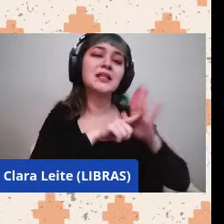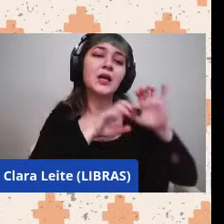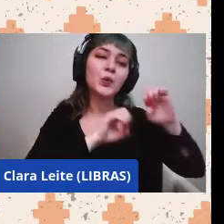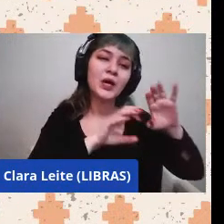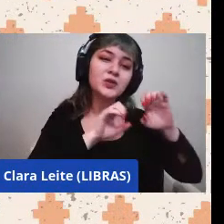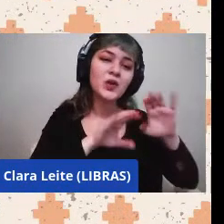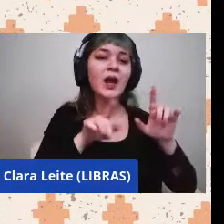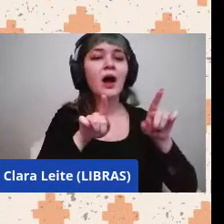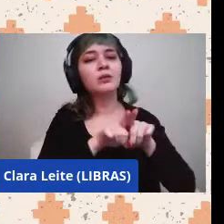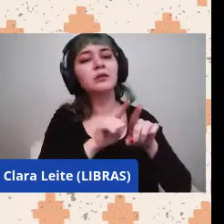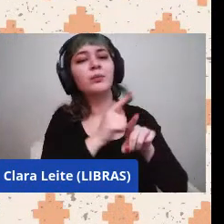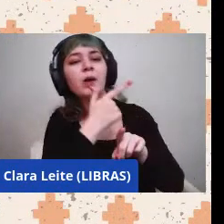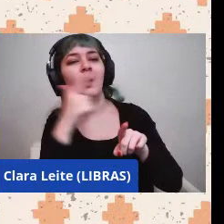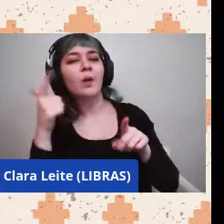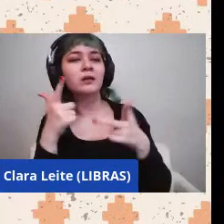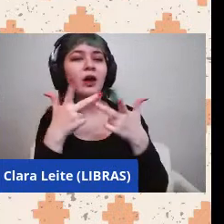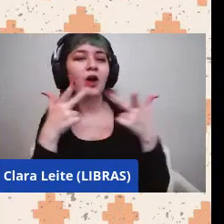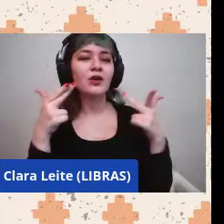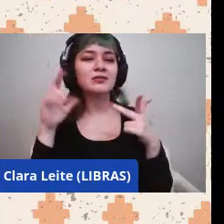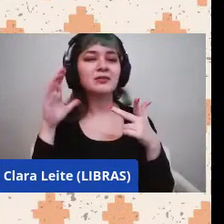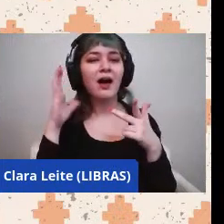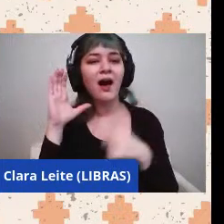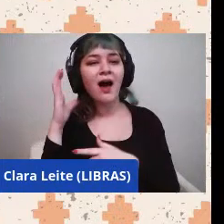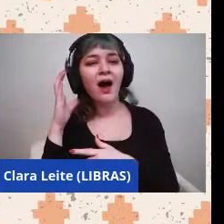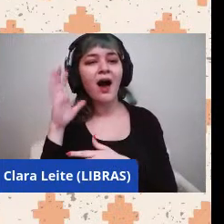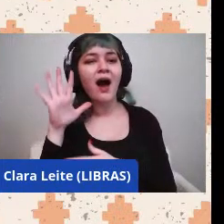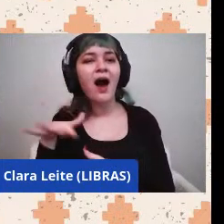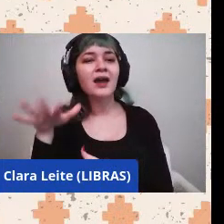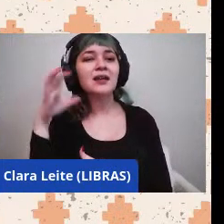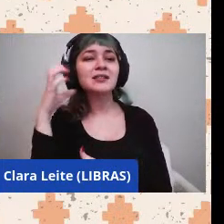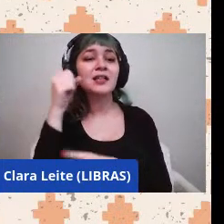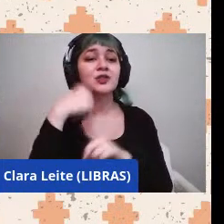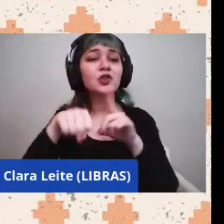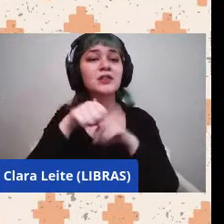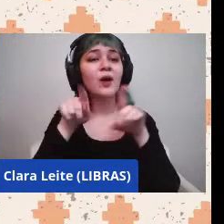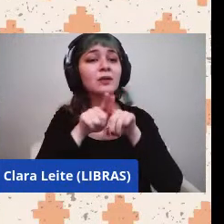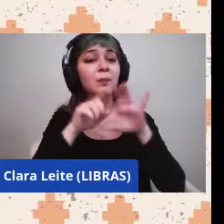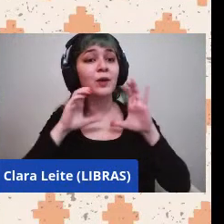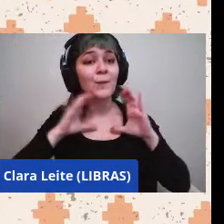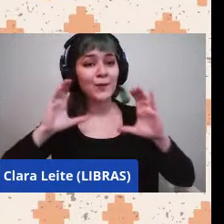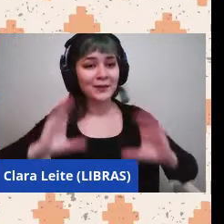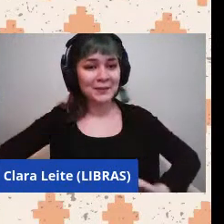in others of the social and behavioral sciences that are